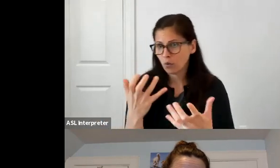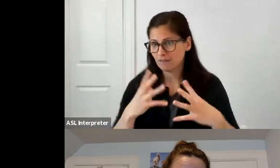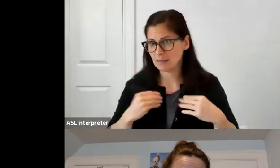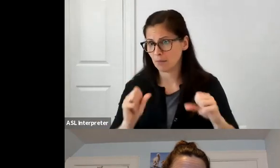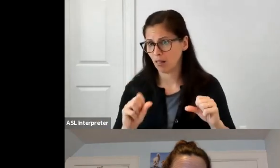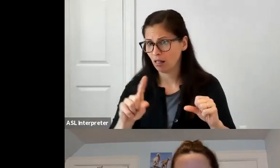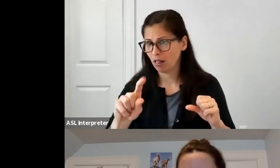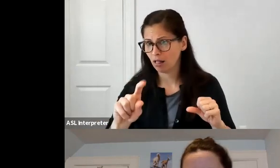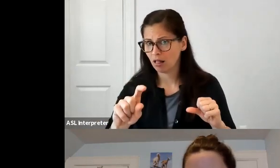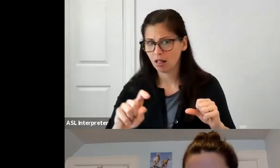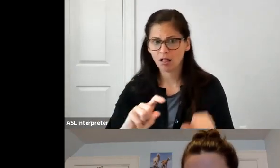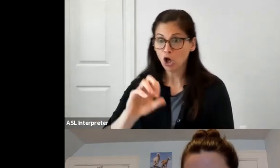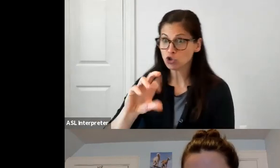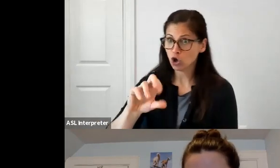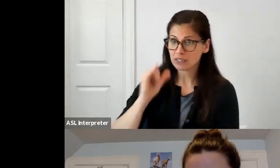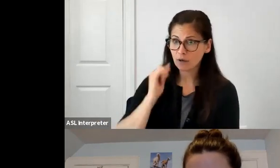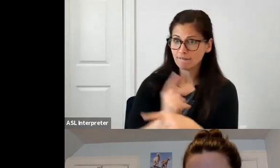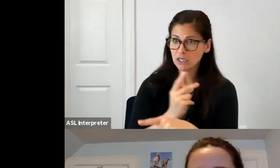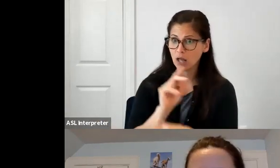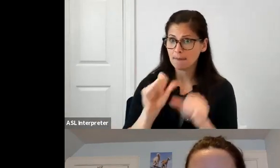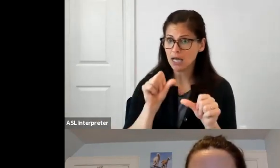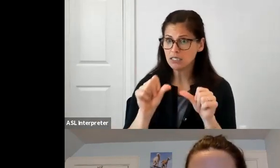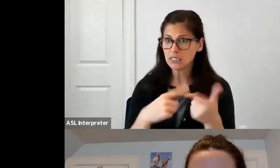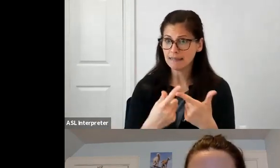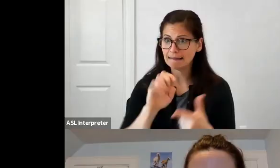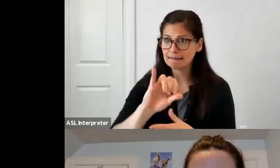acceptable. Oh, if we can figure out the buttons, yes.